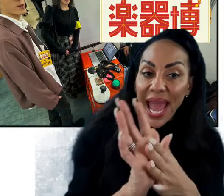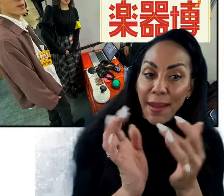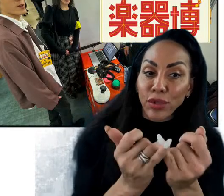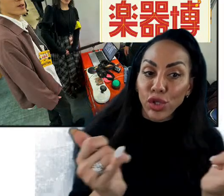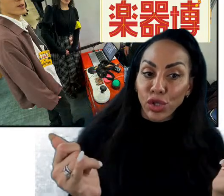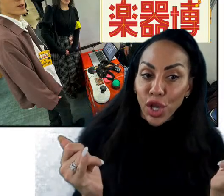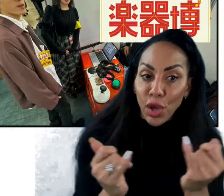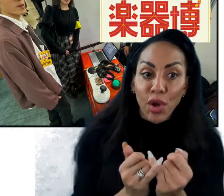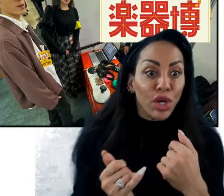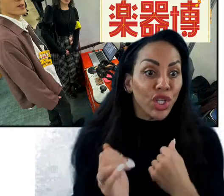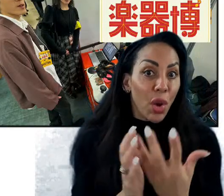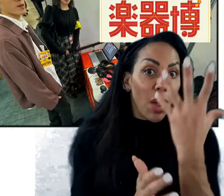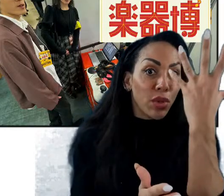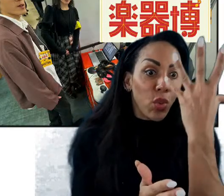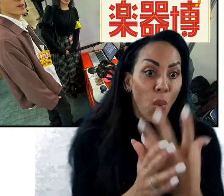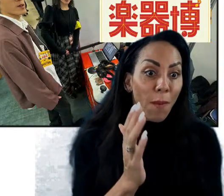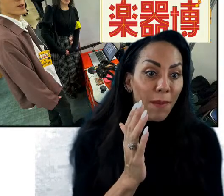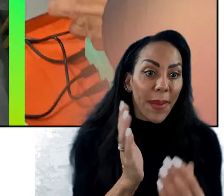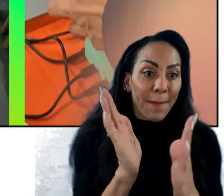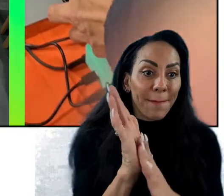MIDI for 2 weeks, and it was absolute bliss.